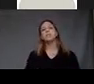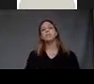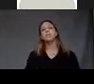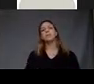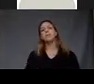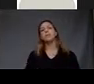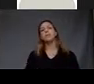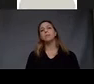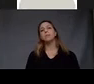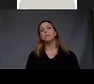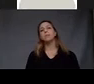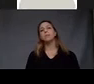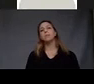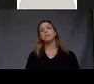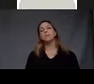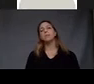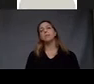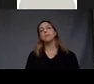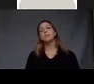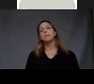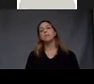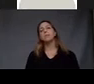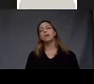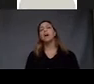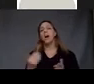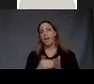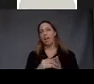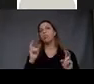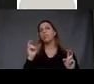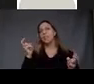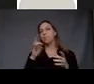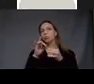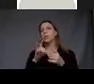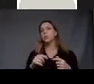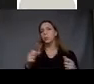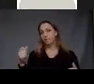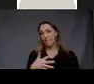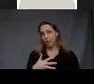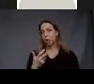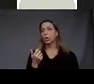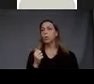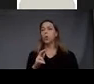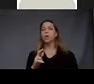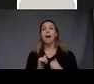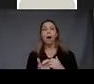this case and I go back to this theme about fear or feeling fear